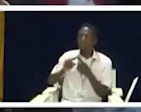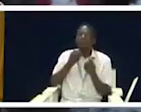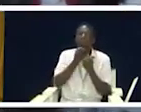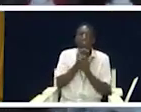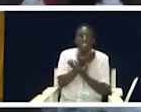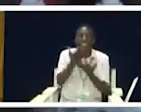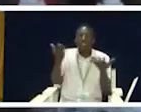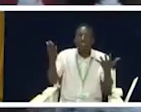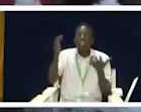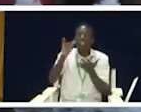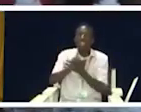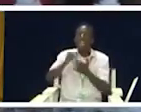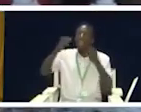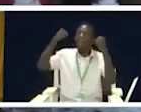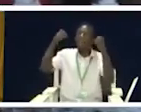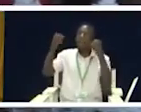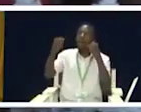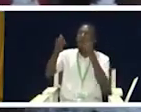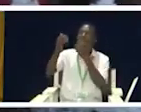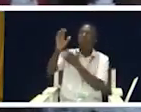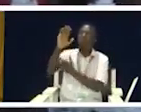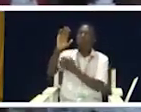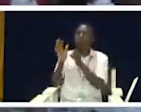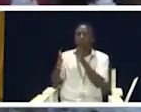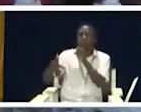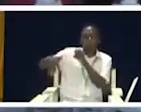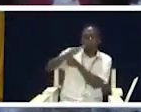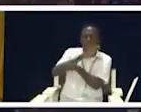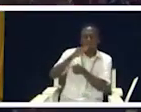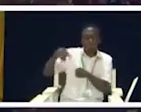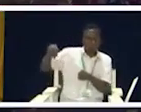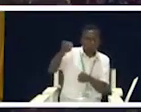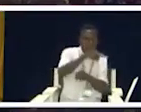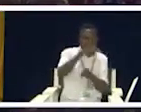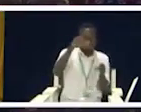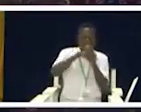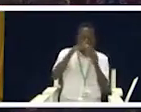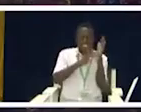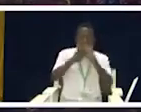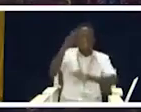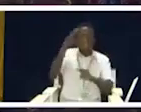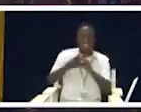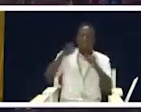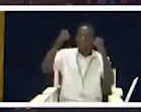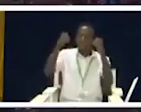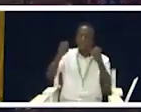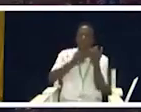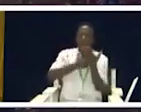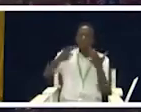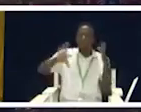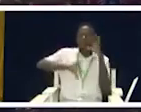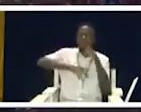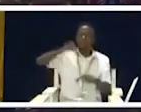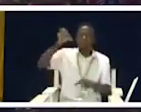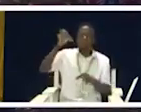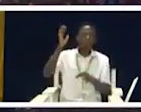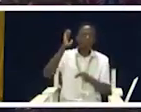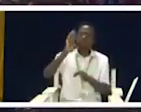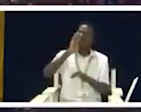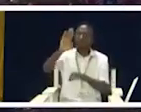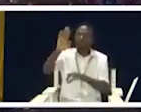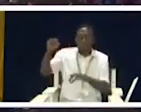the power of the highest shall overshadow you. The power of the Holy Spirit shall come upon you, and you shall break